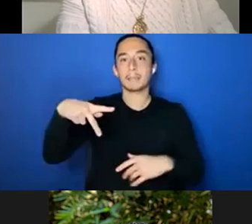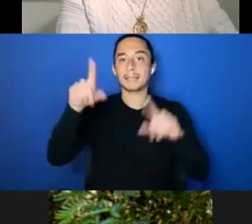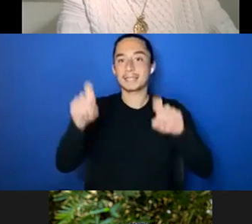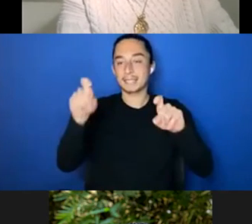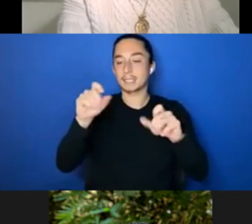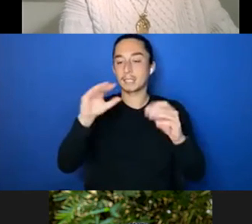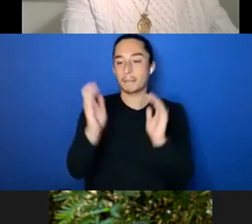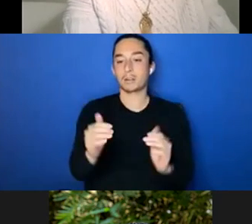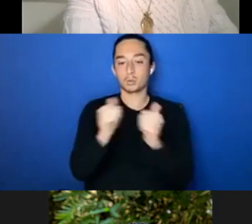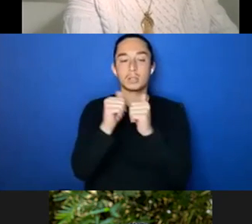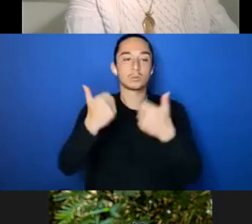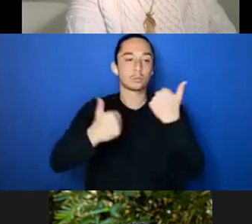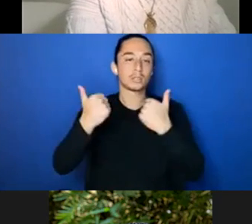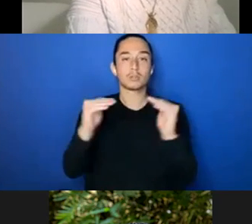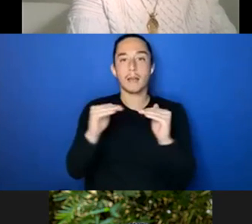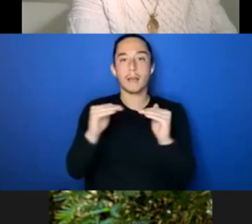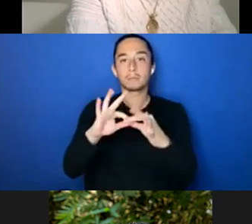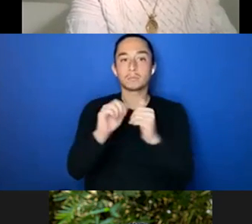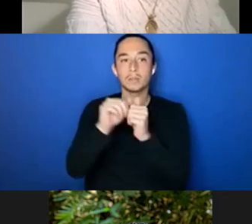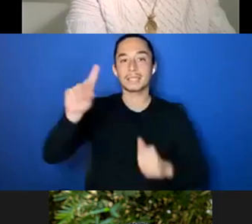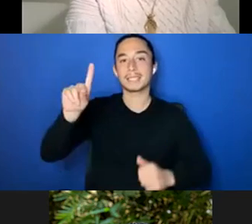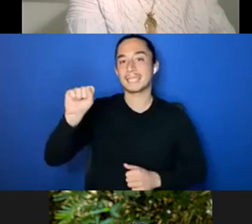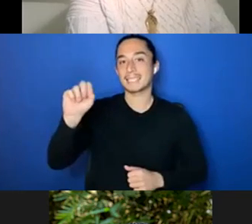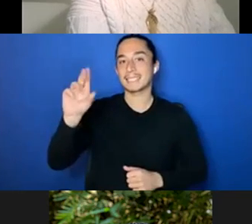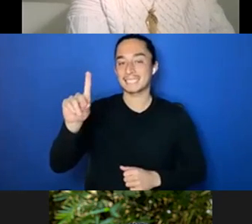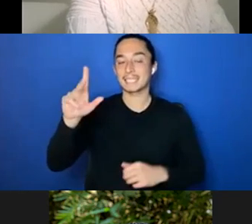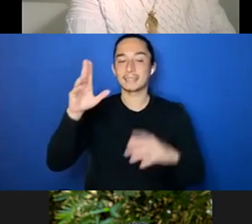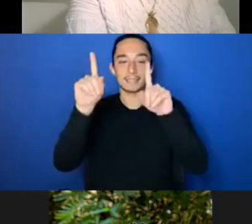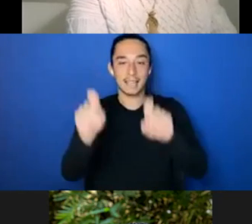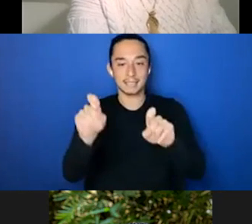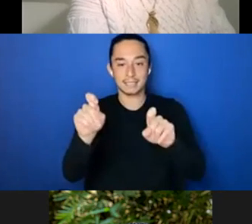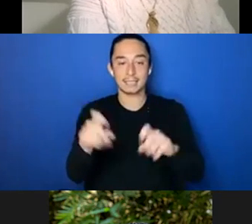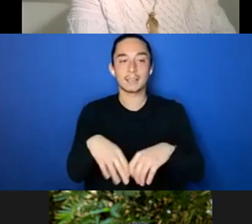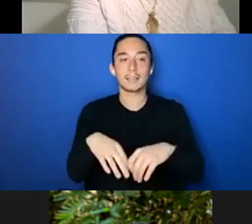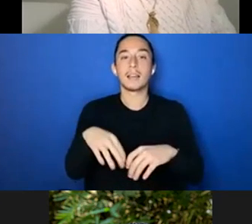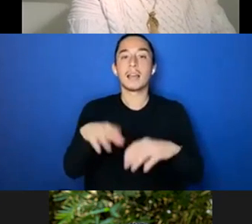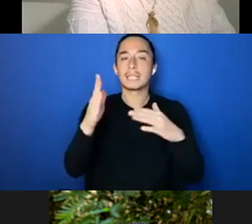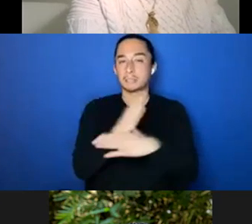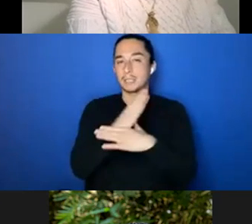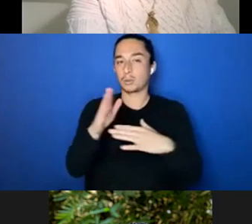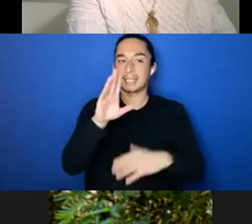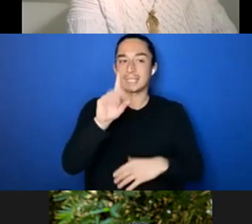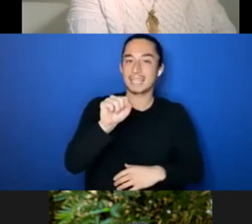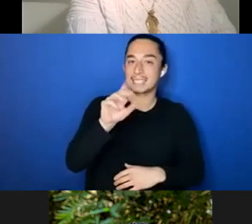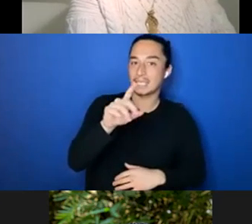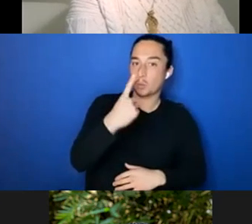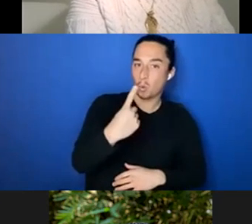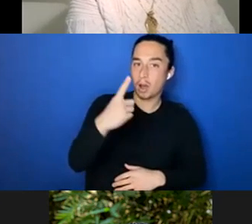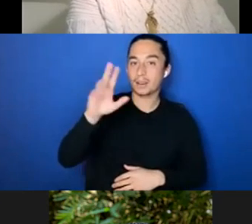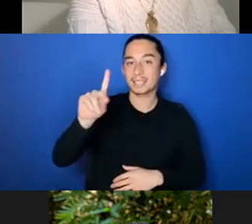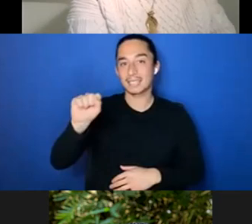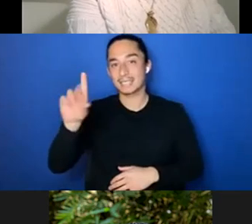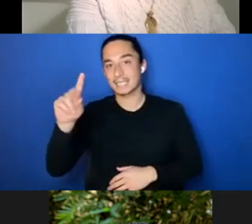to with relationship to the DSD test? And it is between the DSD-1 and the DSD-2.